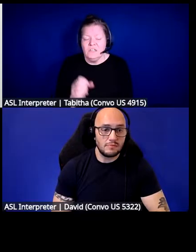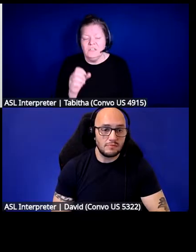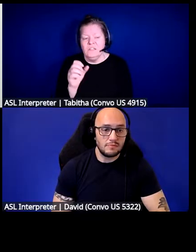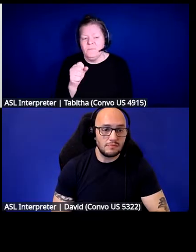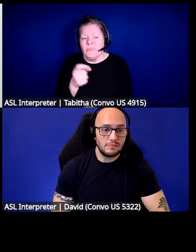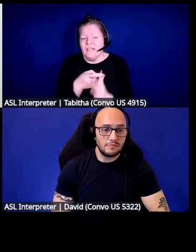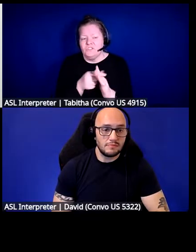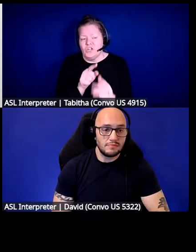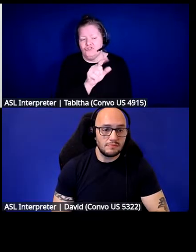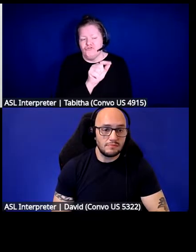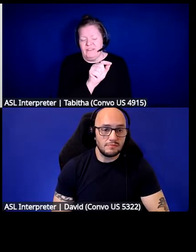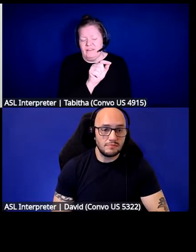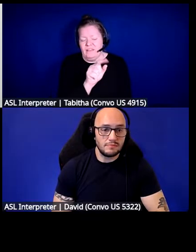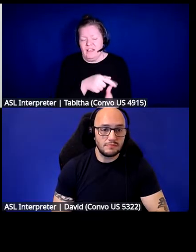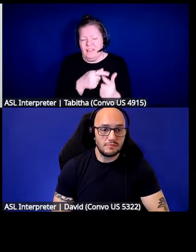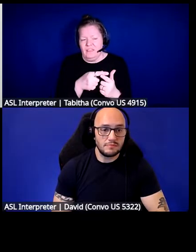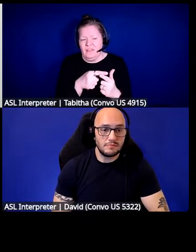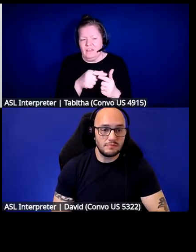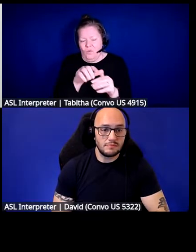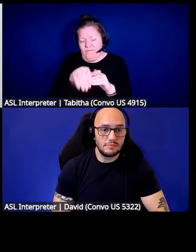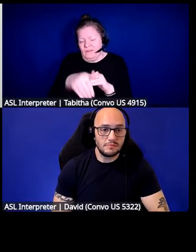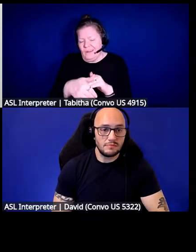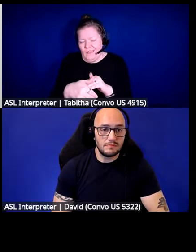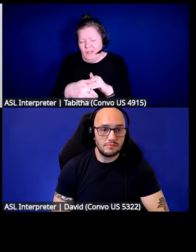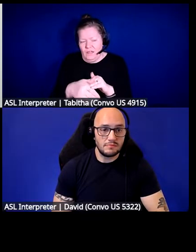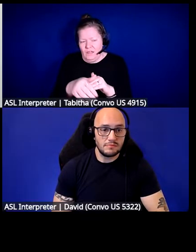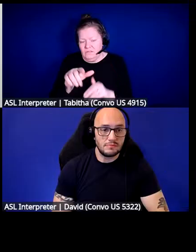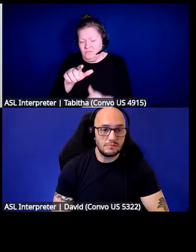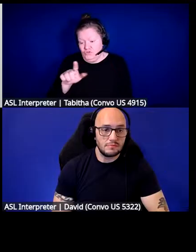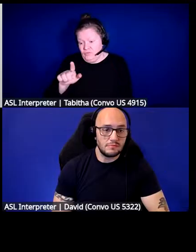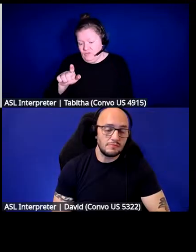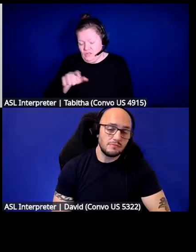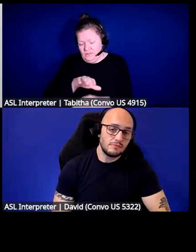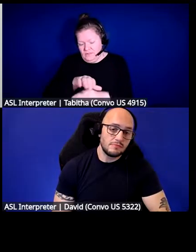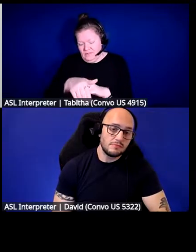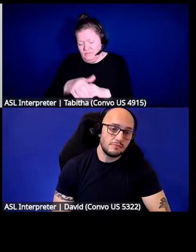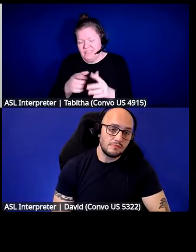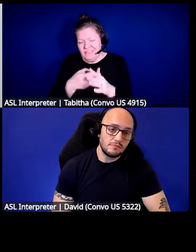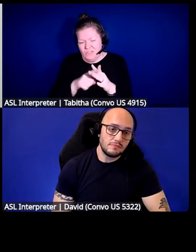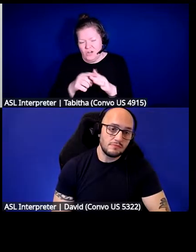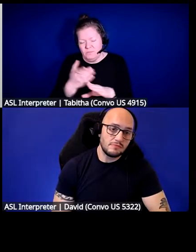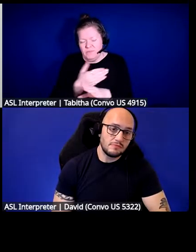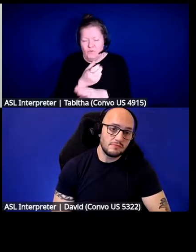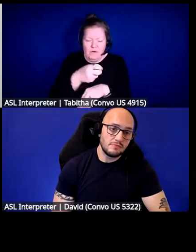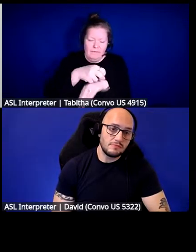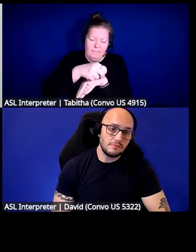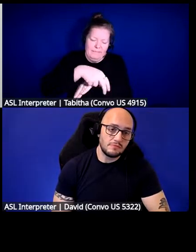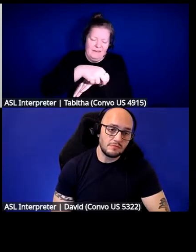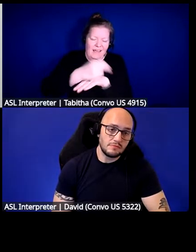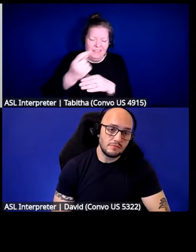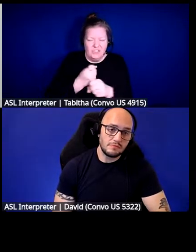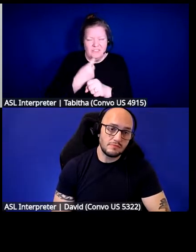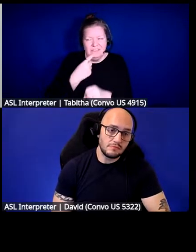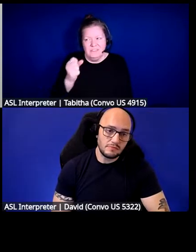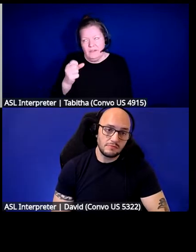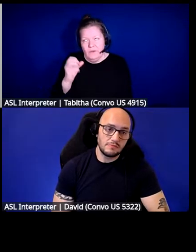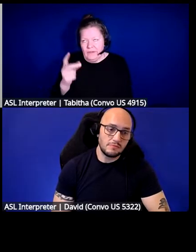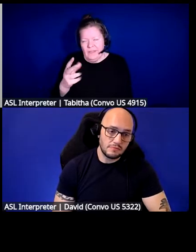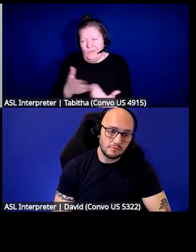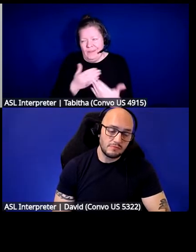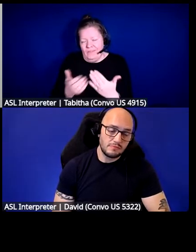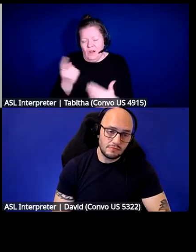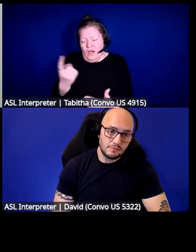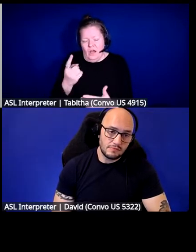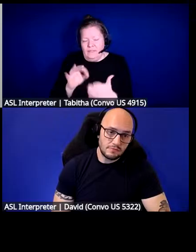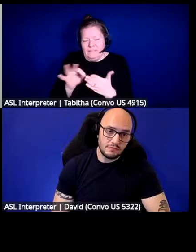in the 20th, and then we overnight did the 21st, but it starts before midnight this year. They said, I was like, yeah, okay, whatever. I always